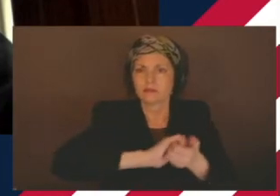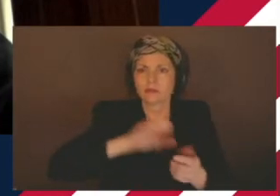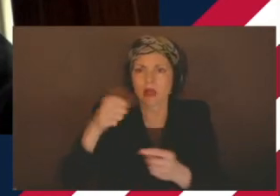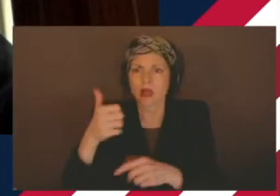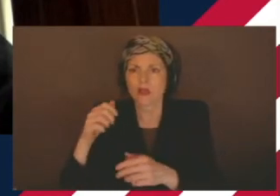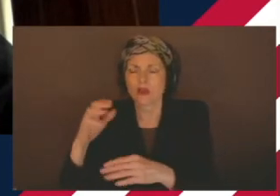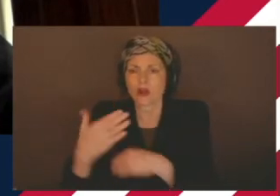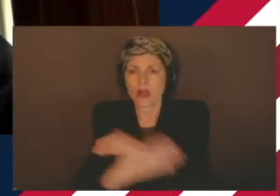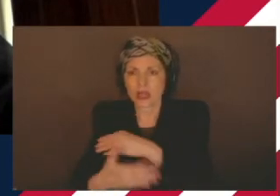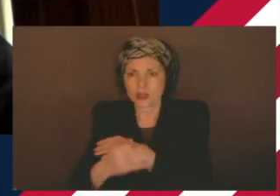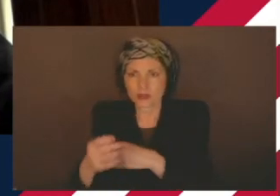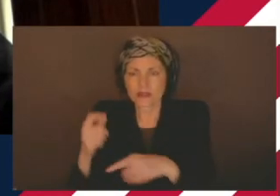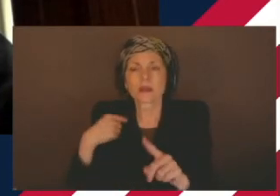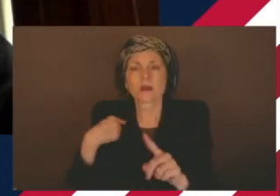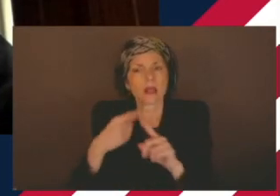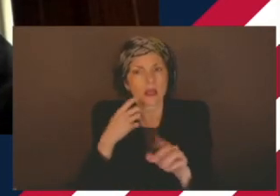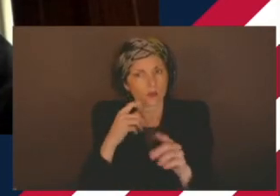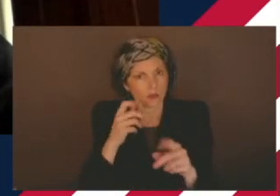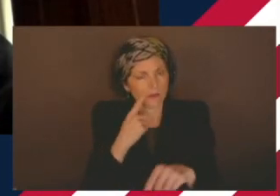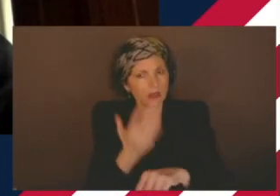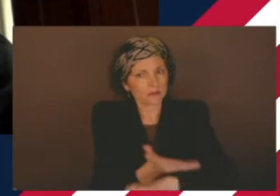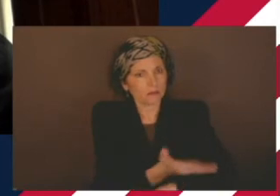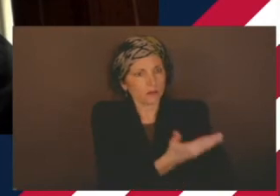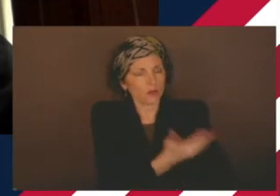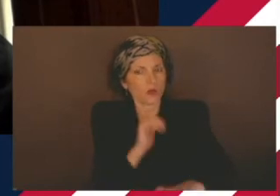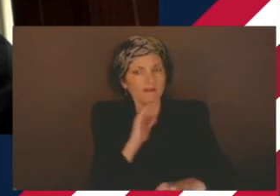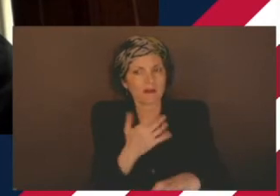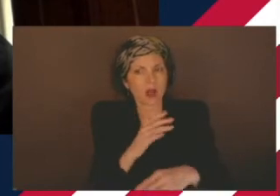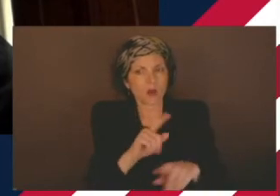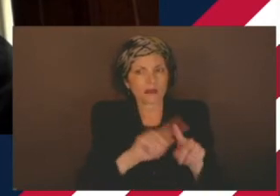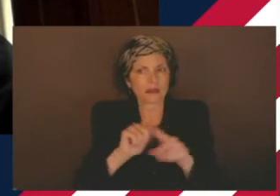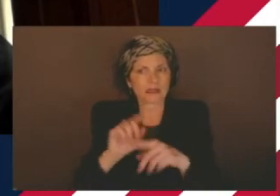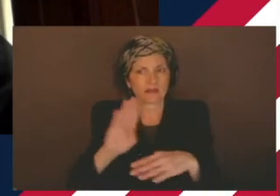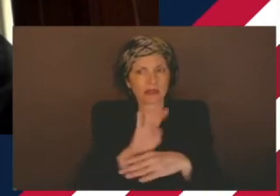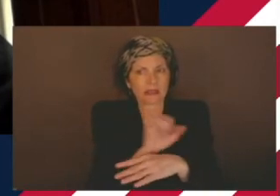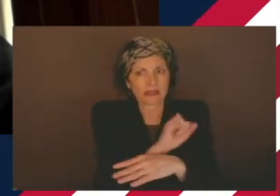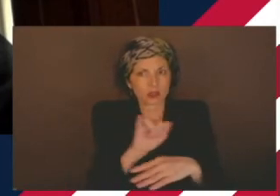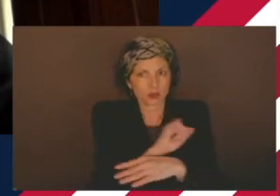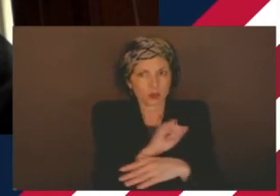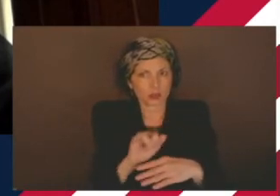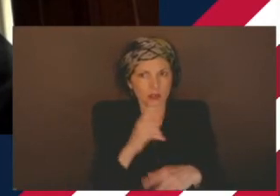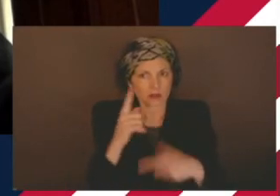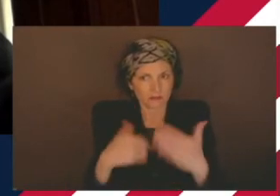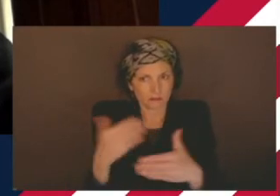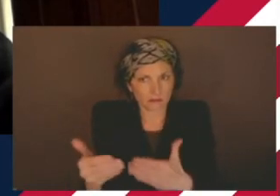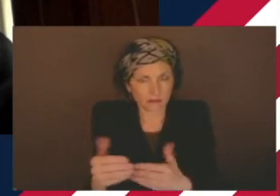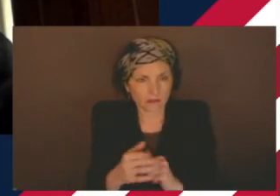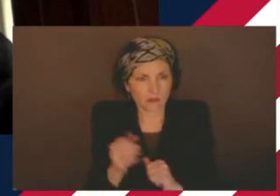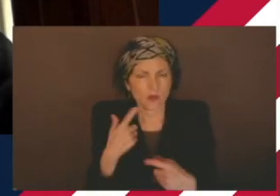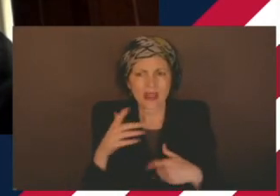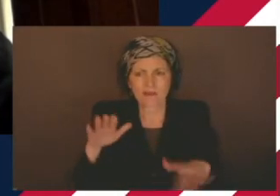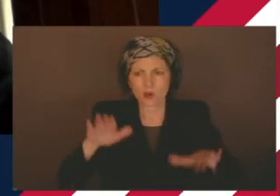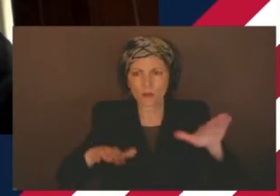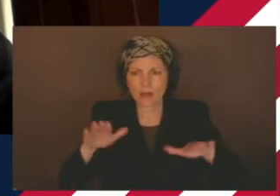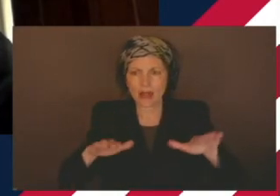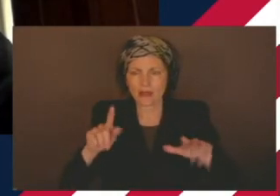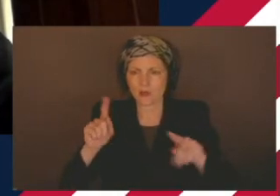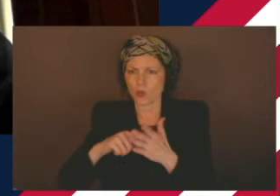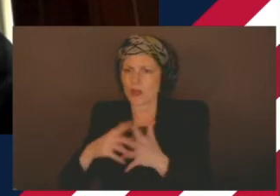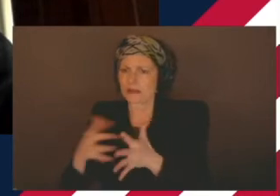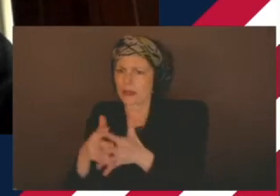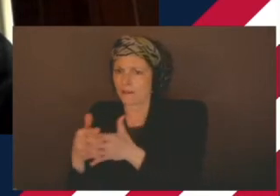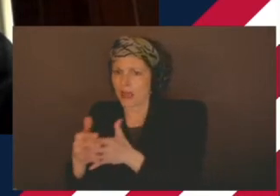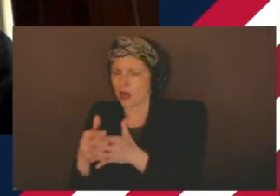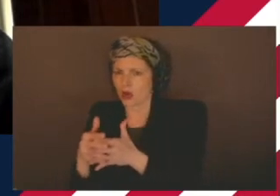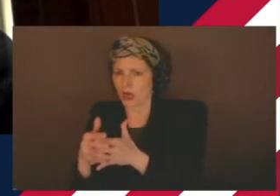meet these challenges. There has long been debate in foreign policy about how to balance America's values and its interests, as if the two were